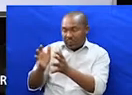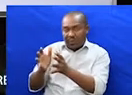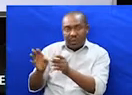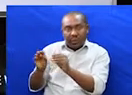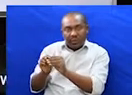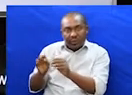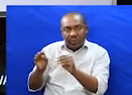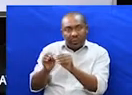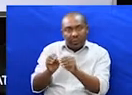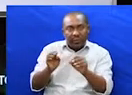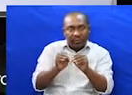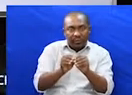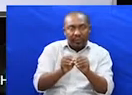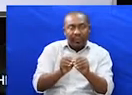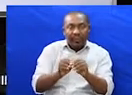organic